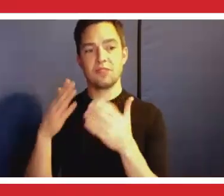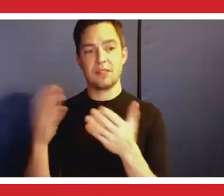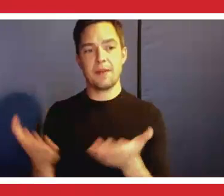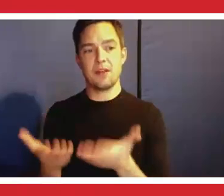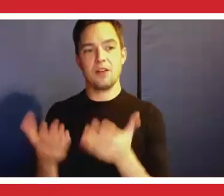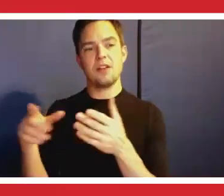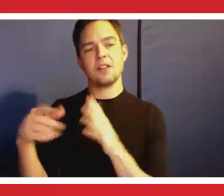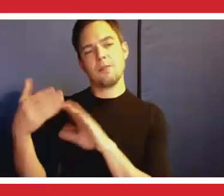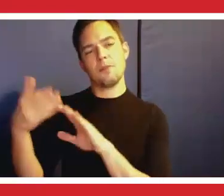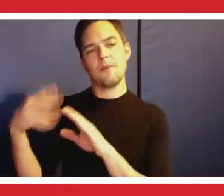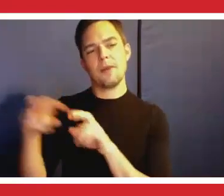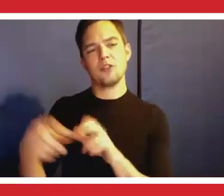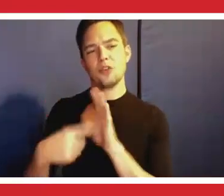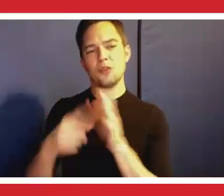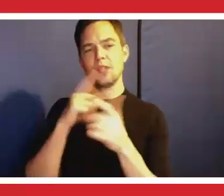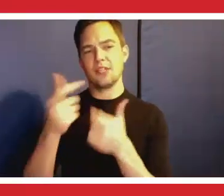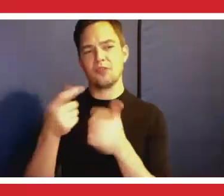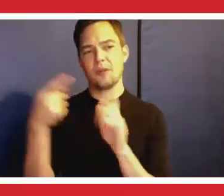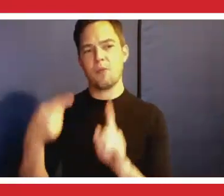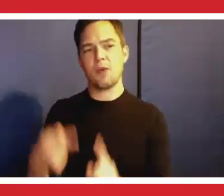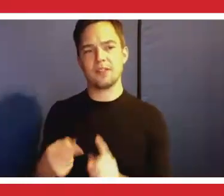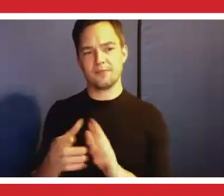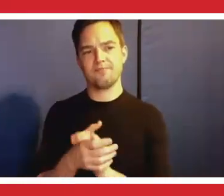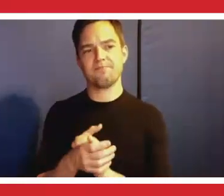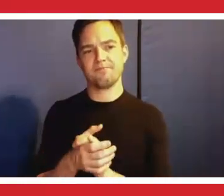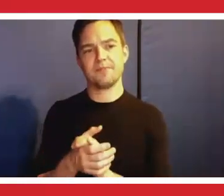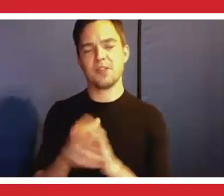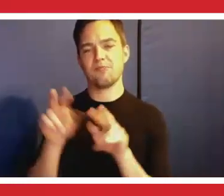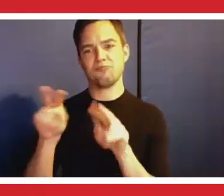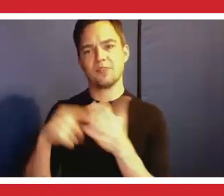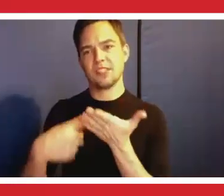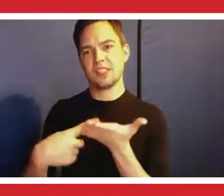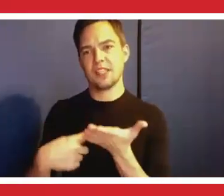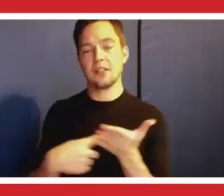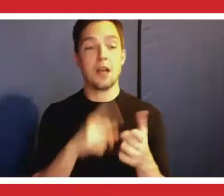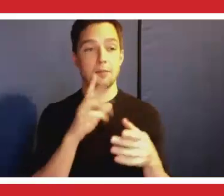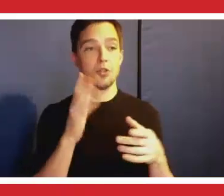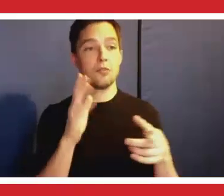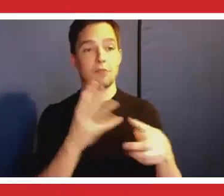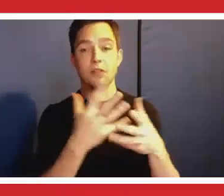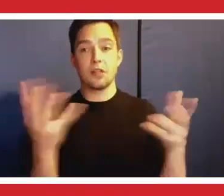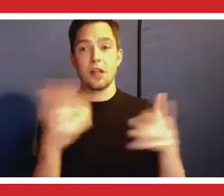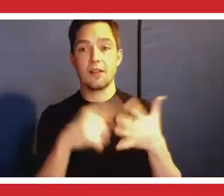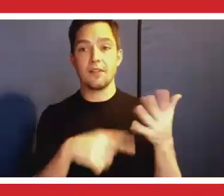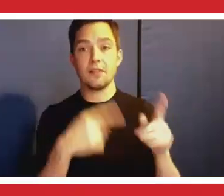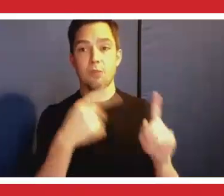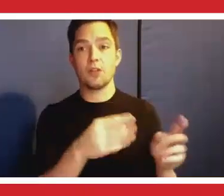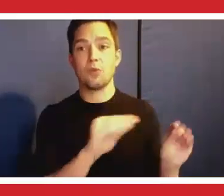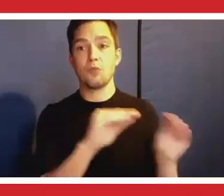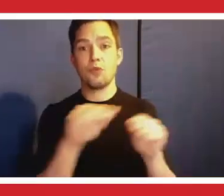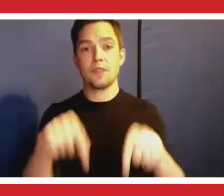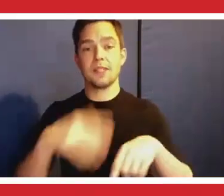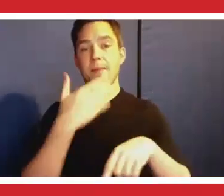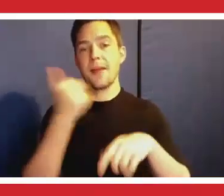interesting points. So glad to be part of this discussion. I think we'll be taking a lot of those points and moving them into this best